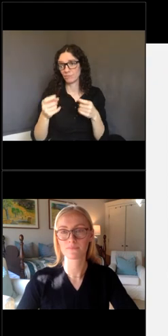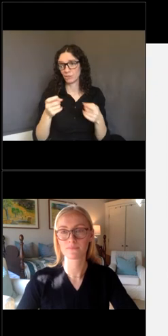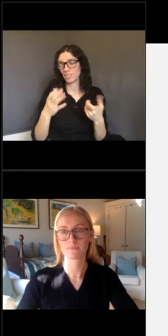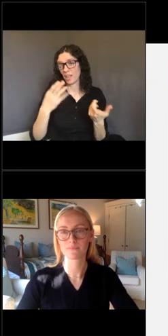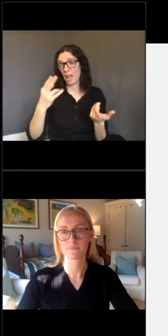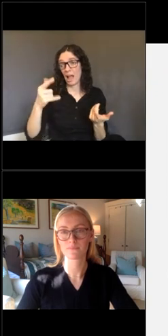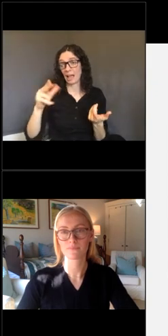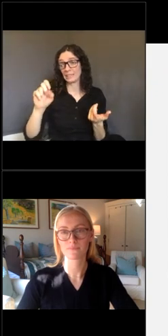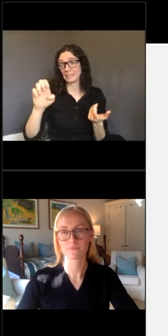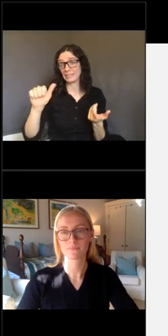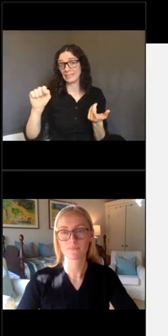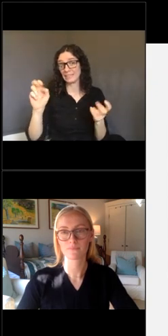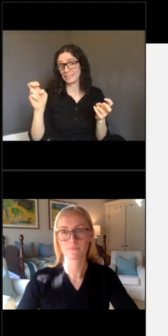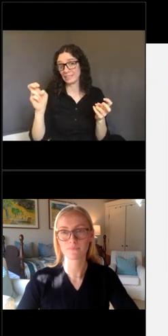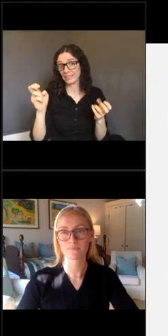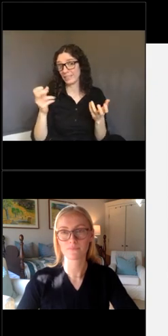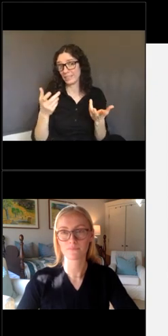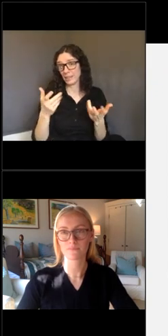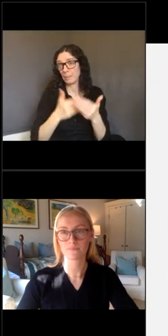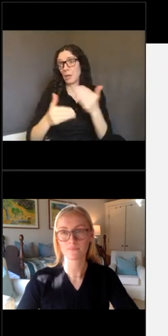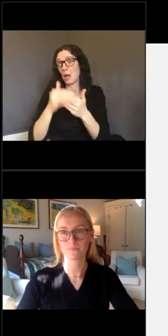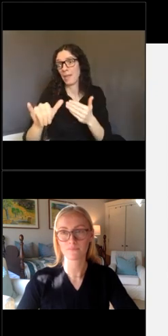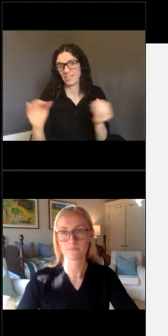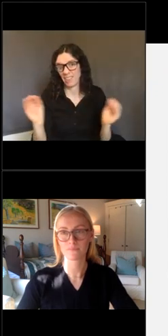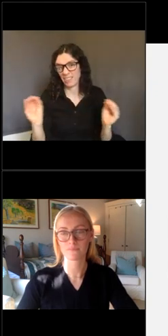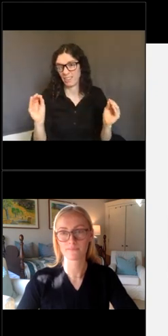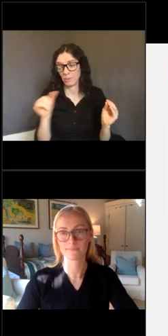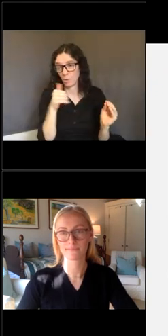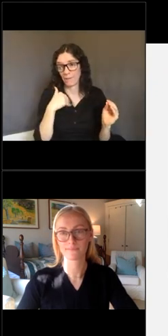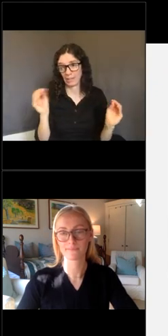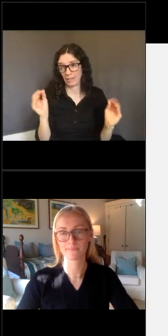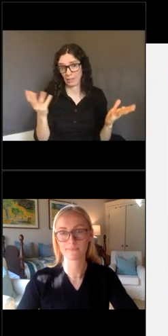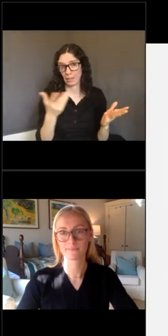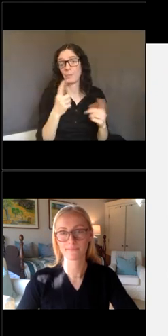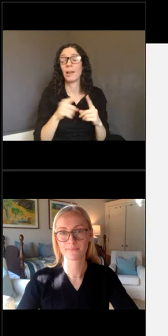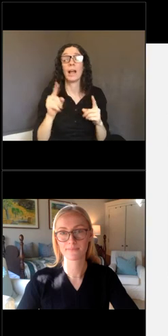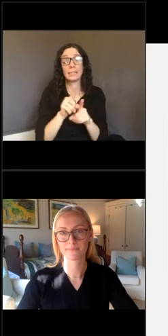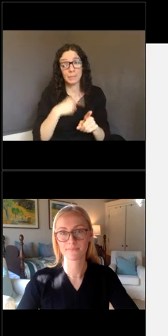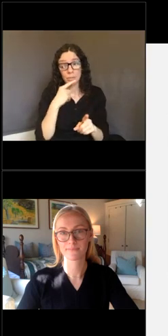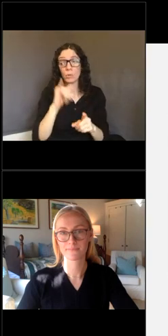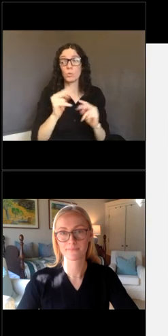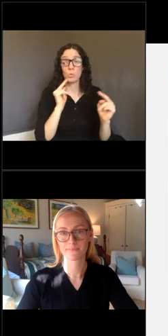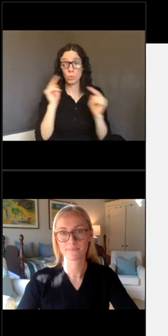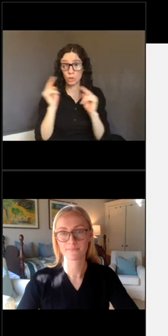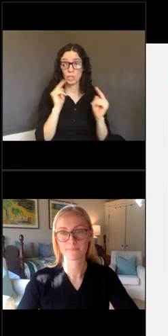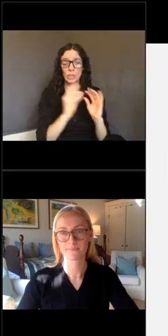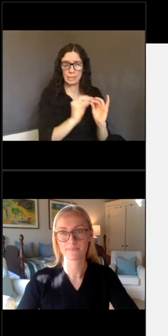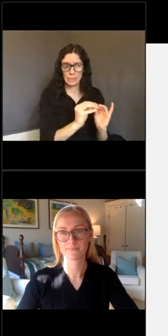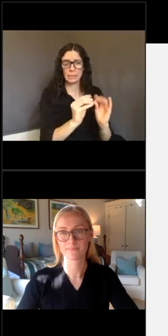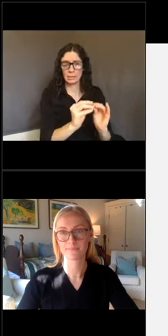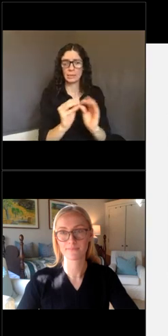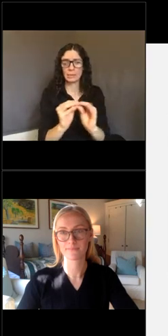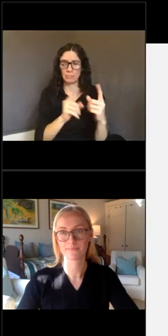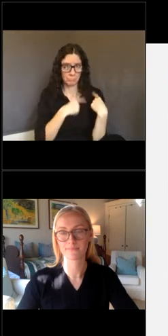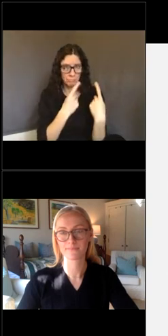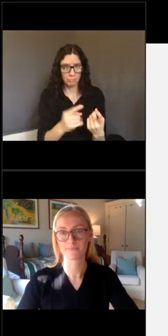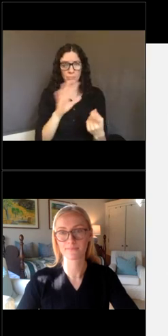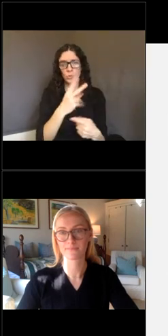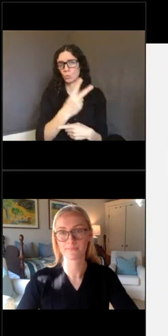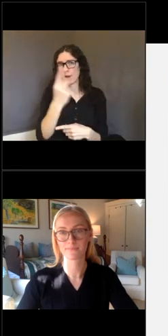I mentioned, these negotiations are ongoing. They've been going on for 2.5 years.